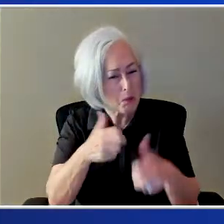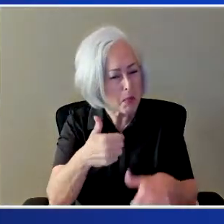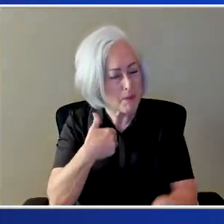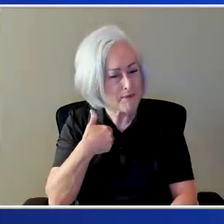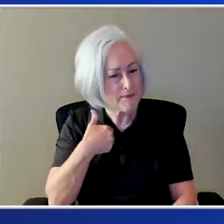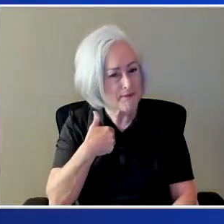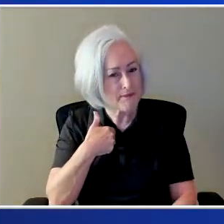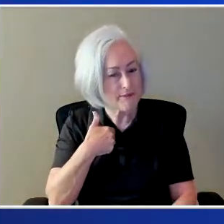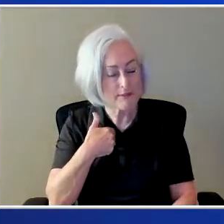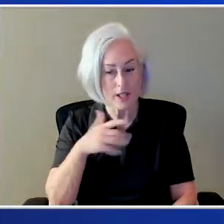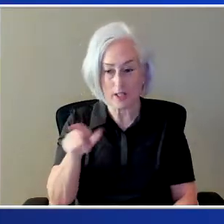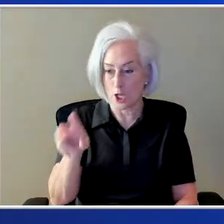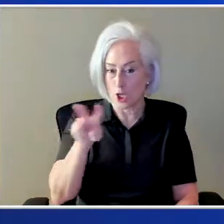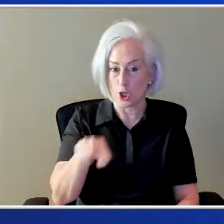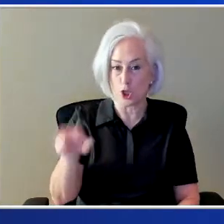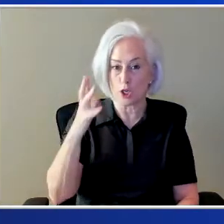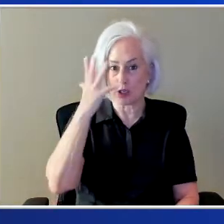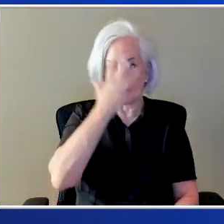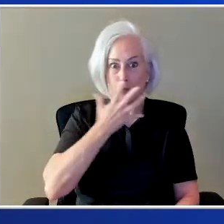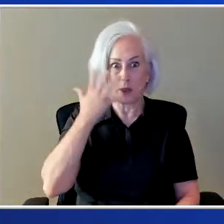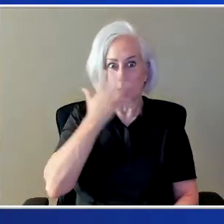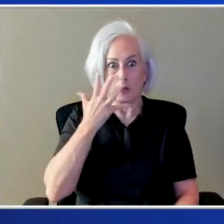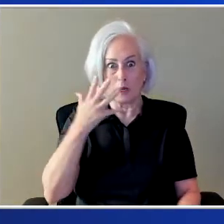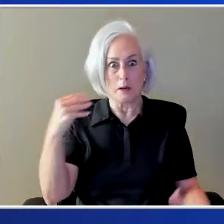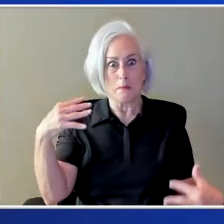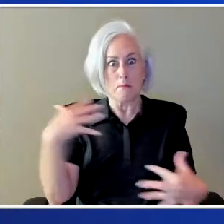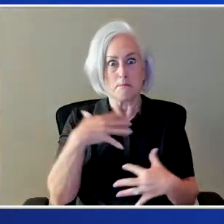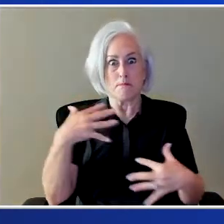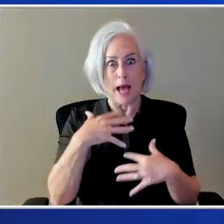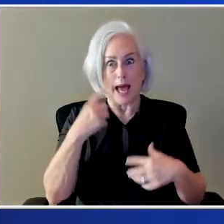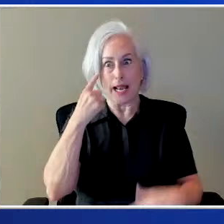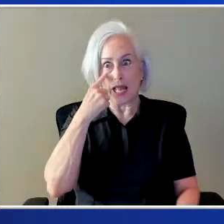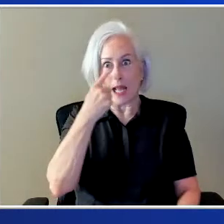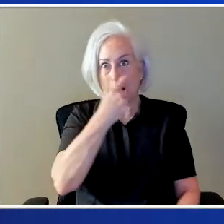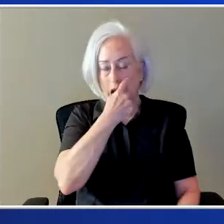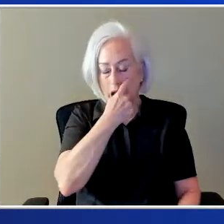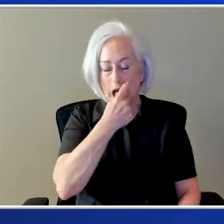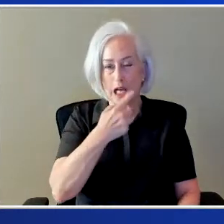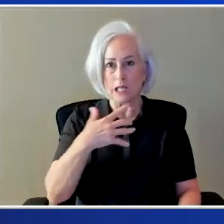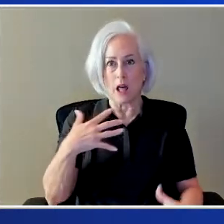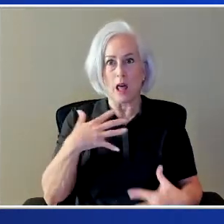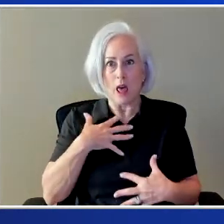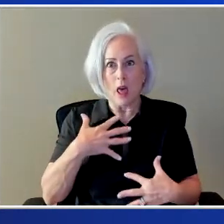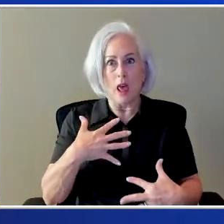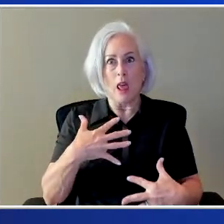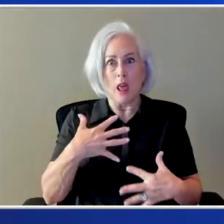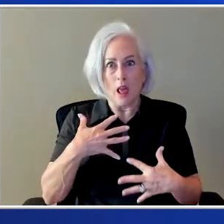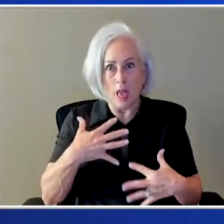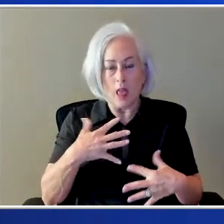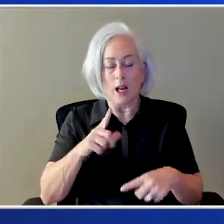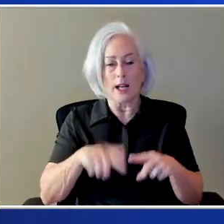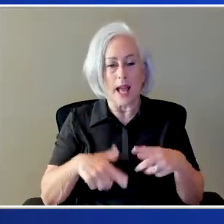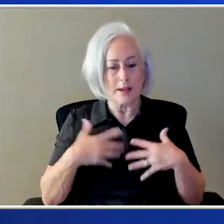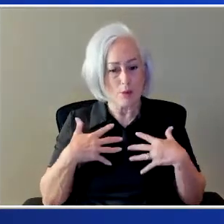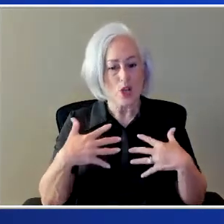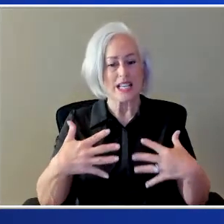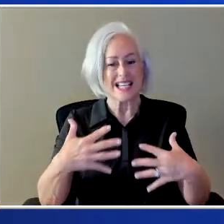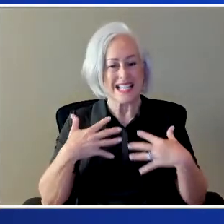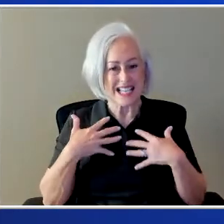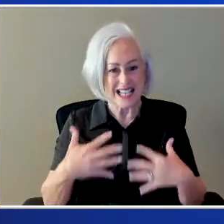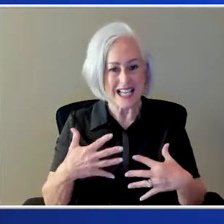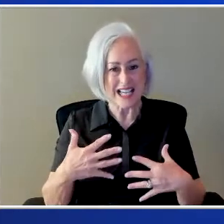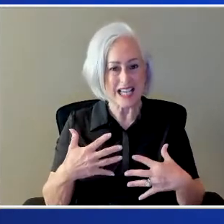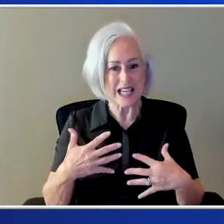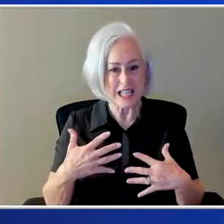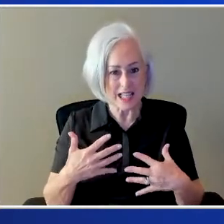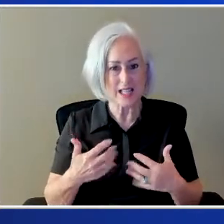look of pure panic in his eyes when he couldn't catch his breath, and the fact that he was doubled over our kitchen table